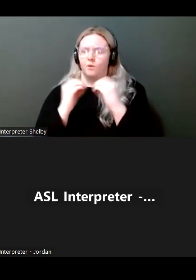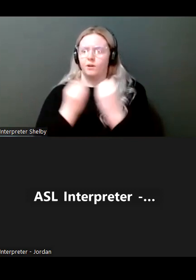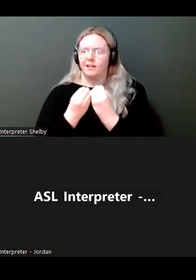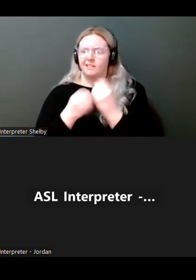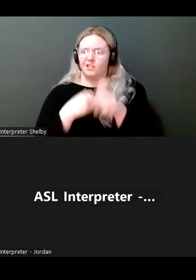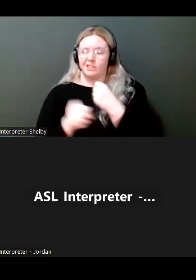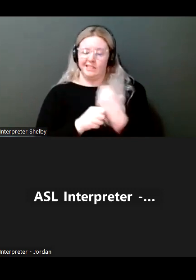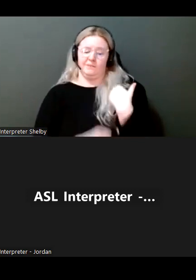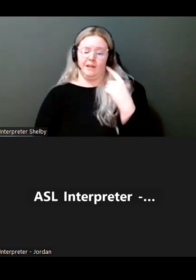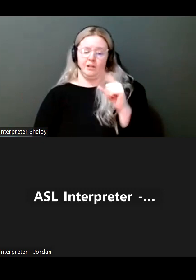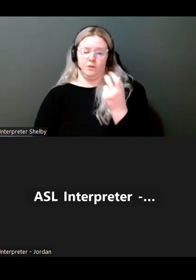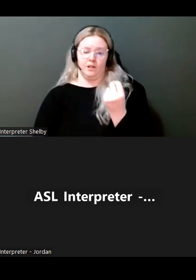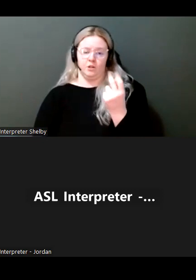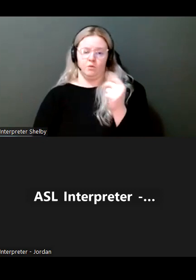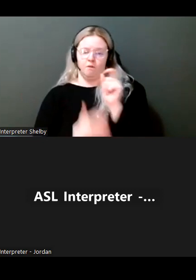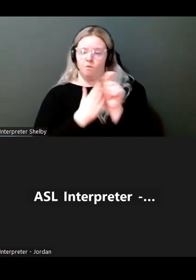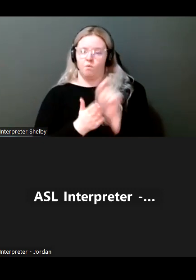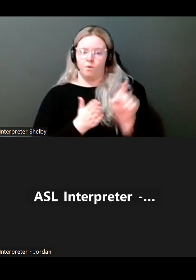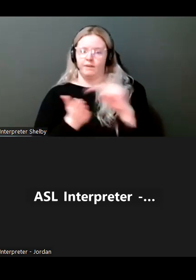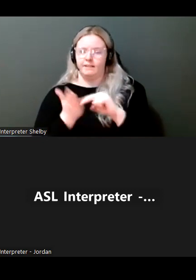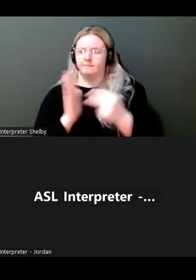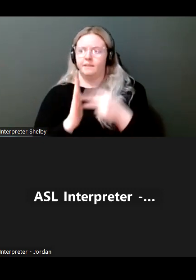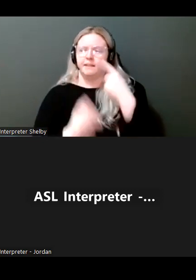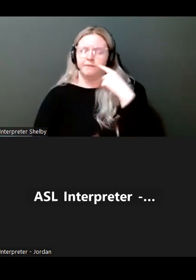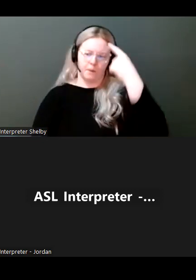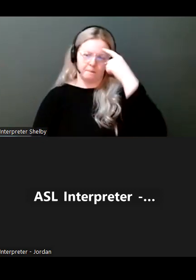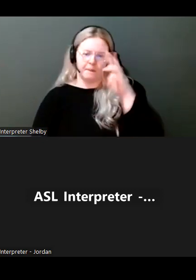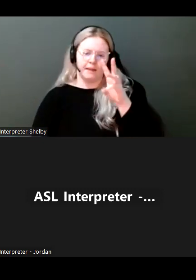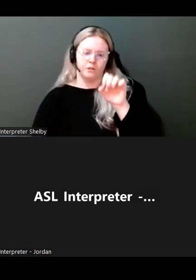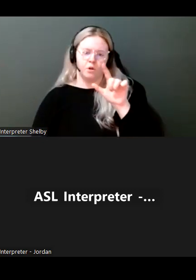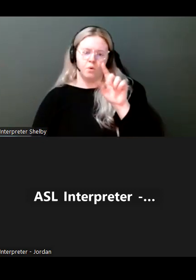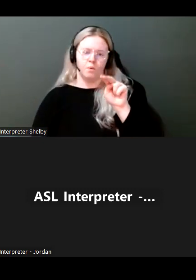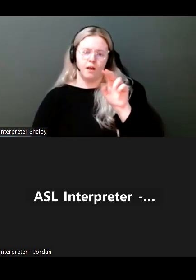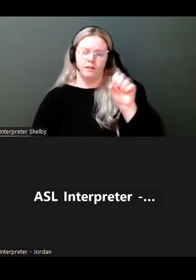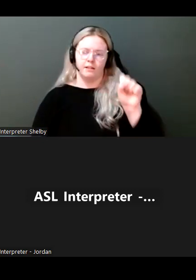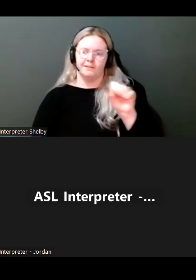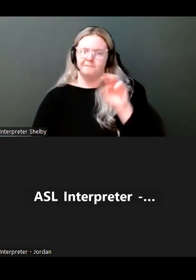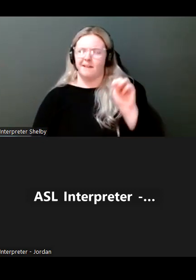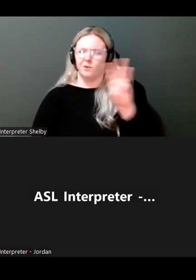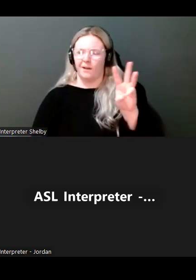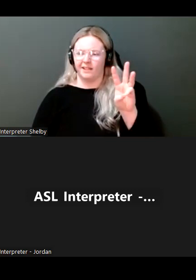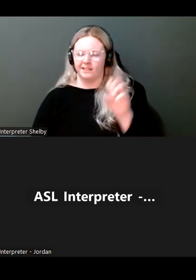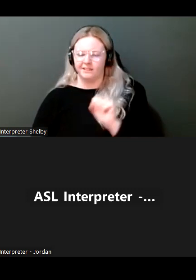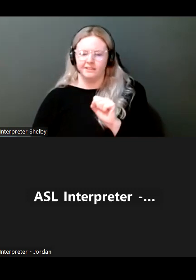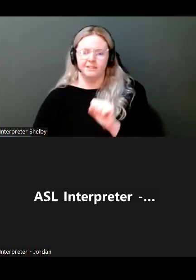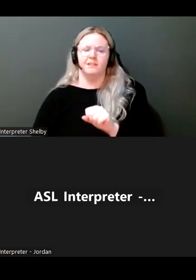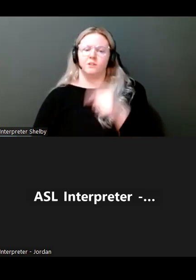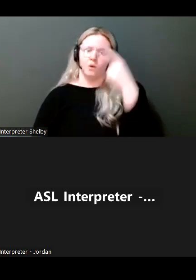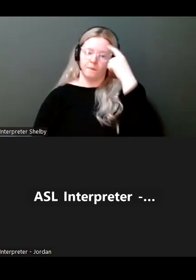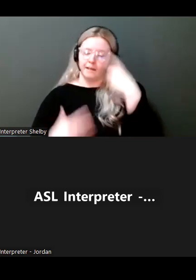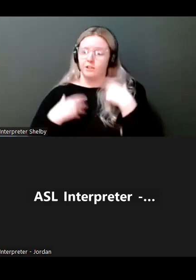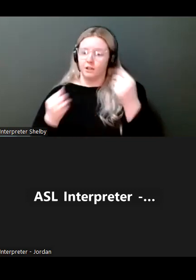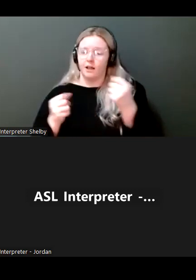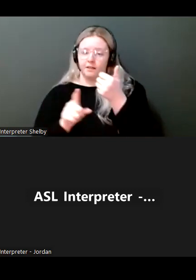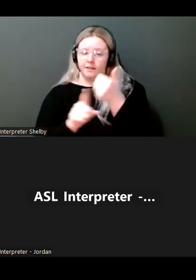today. And so according to the World Health Organization, mental wellness or mental health is a state of